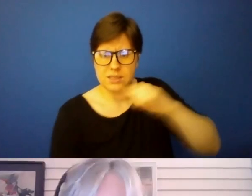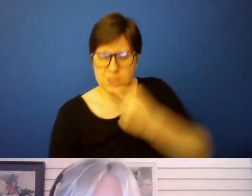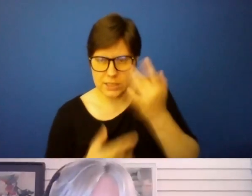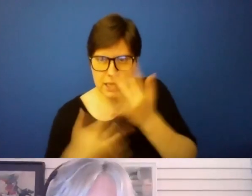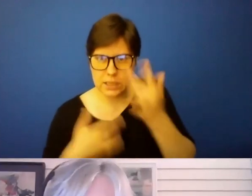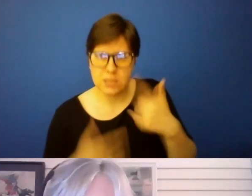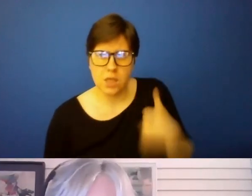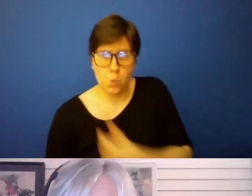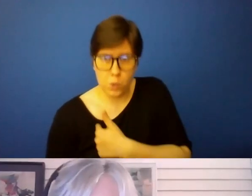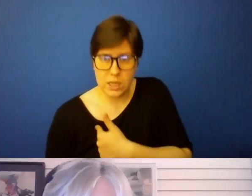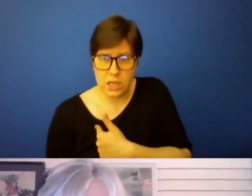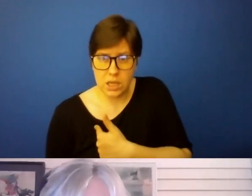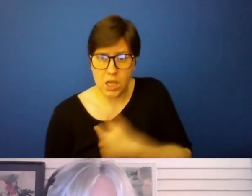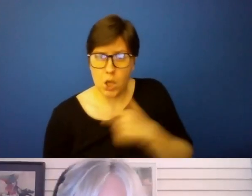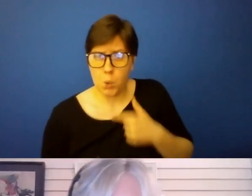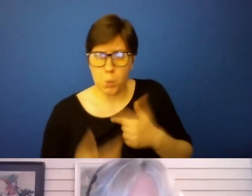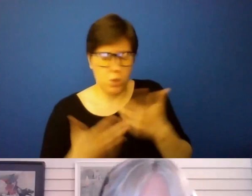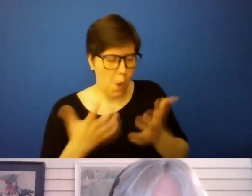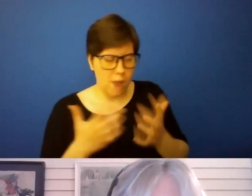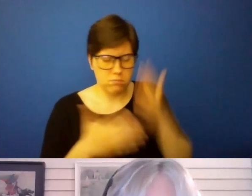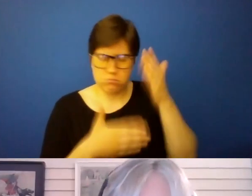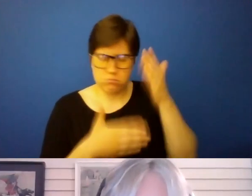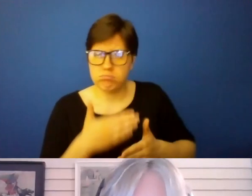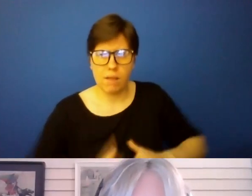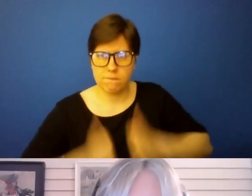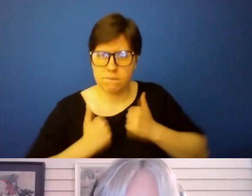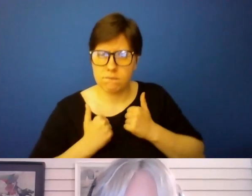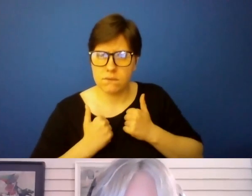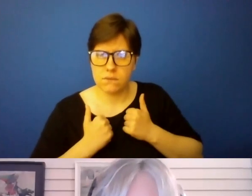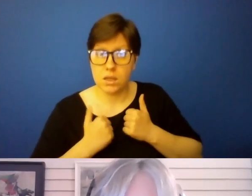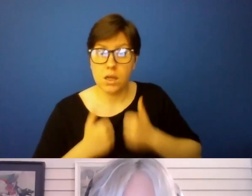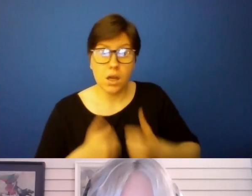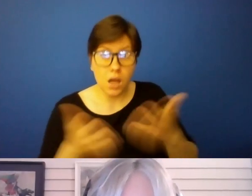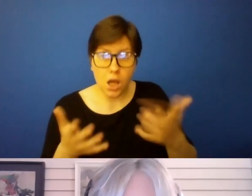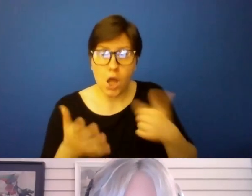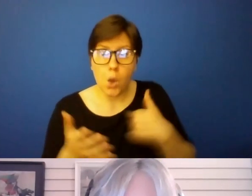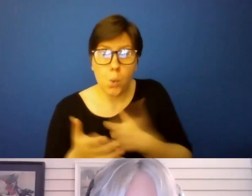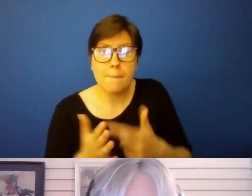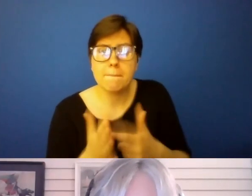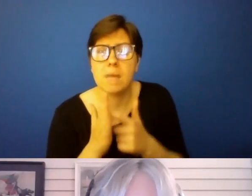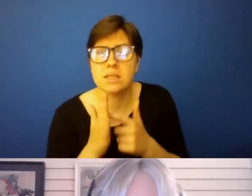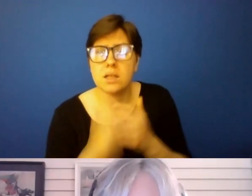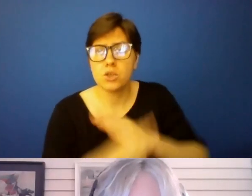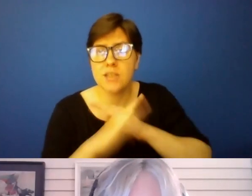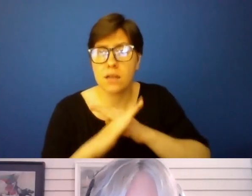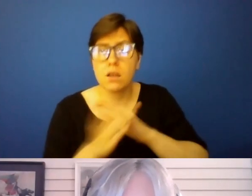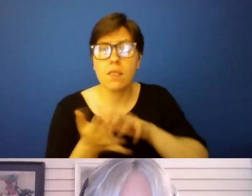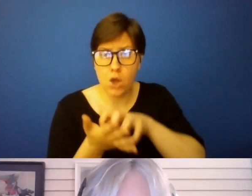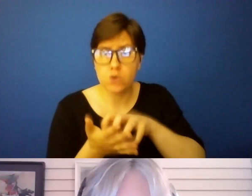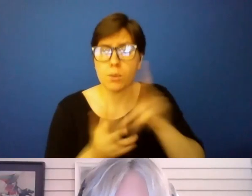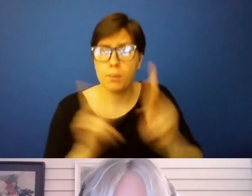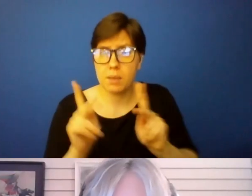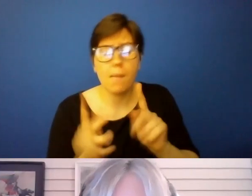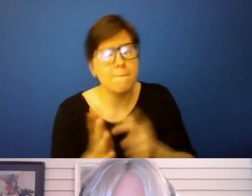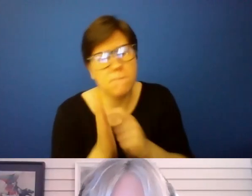we would not want to live. Absolutely, we must protect the vulnerable, but we